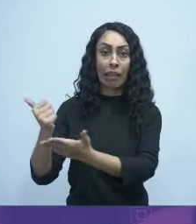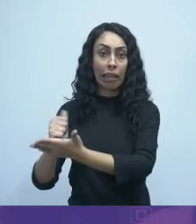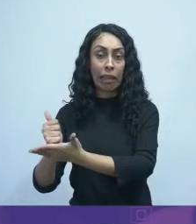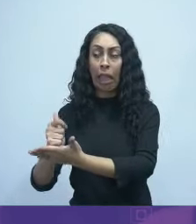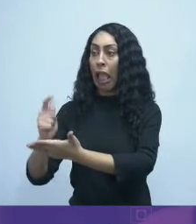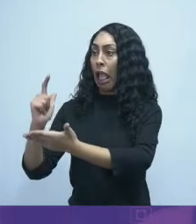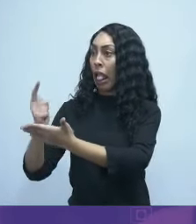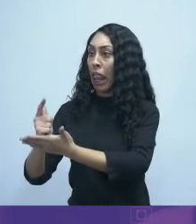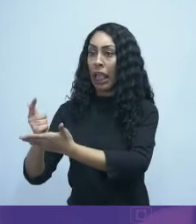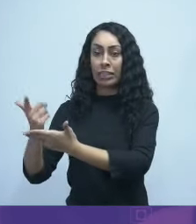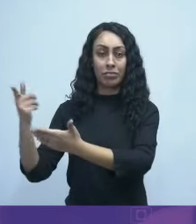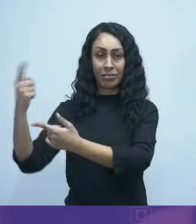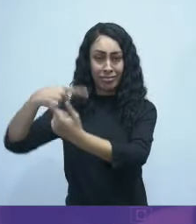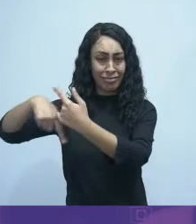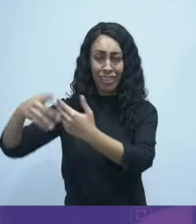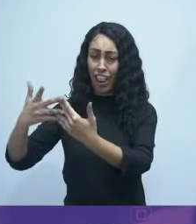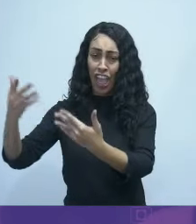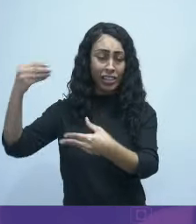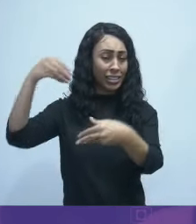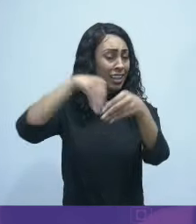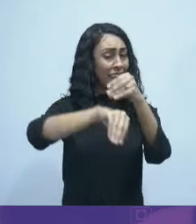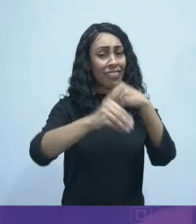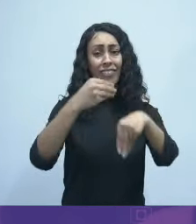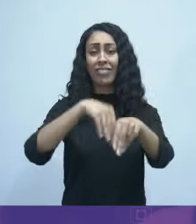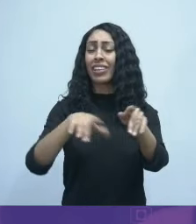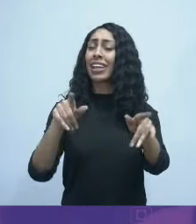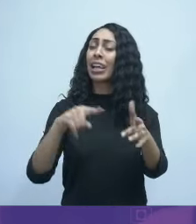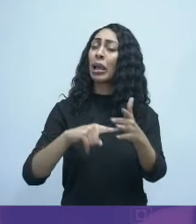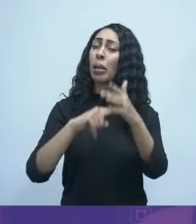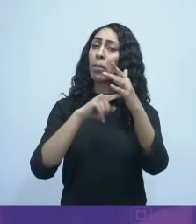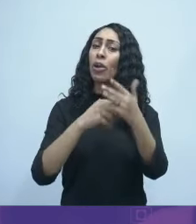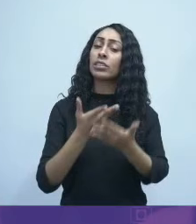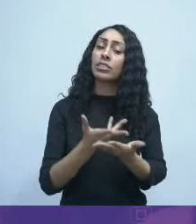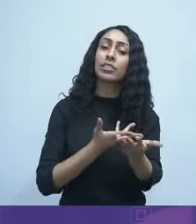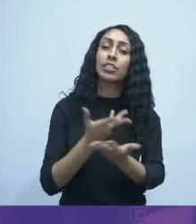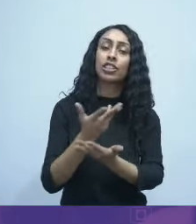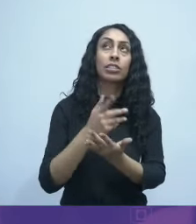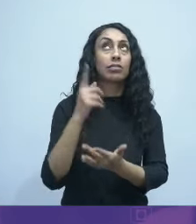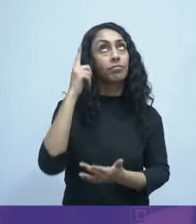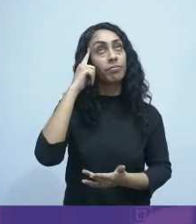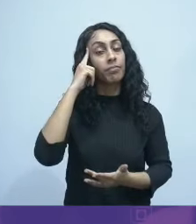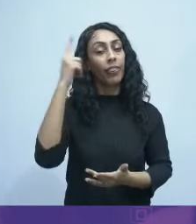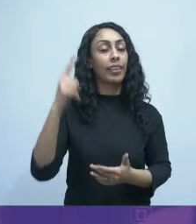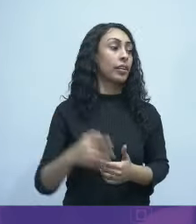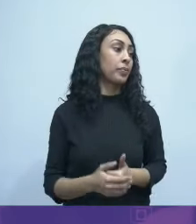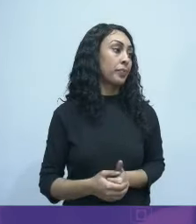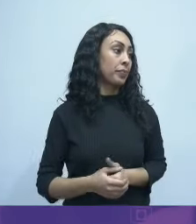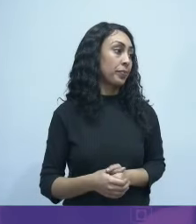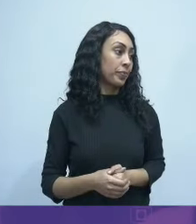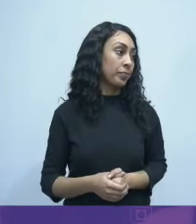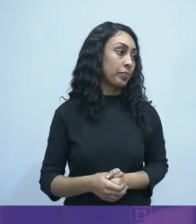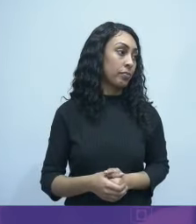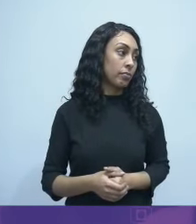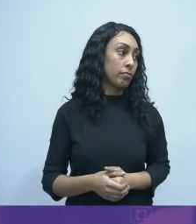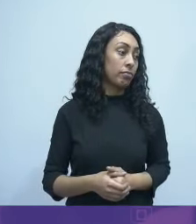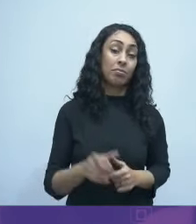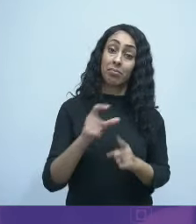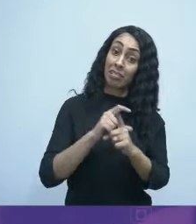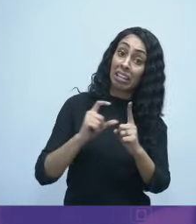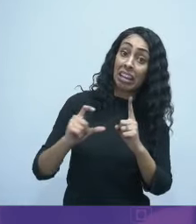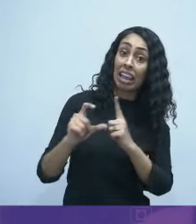that intersectionality is an important part of this discussion as well, and we need to be very conscious of that. Abid. Well, class